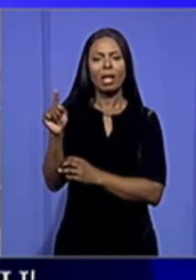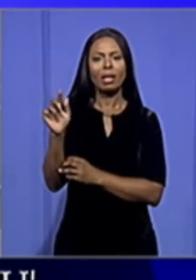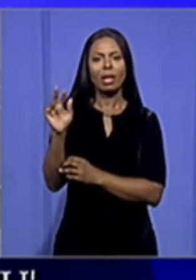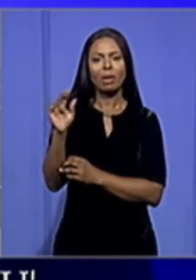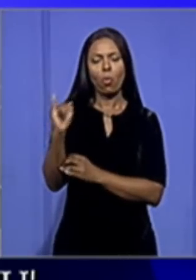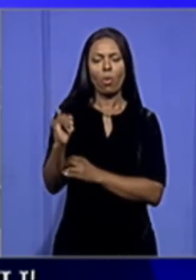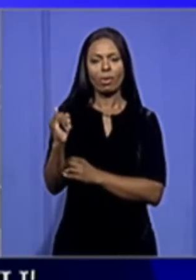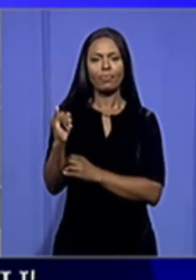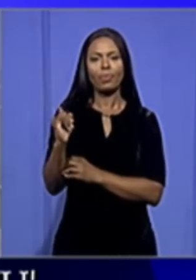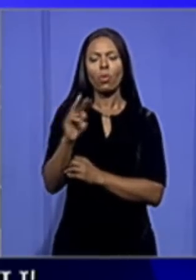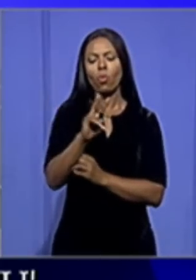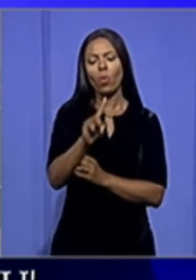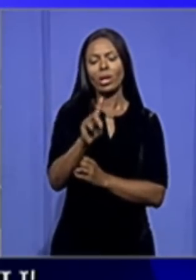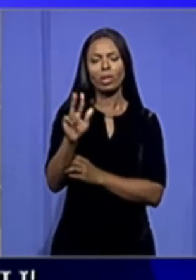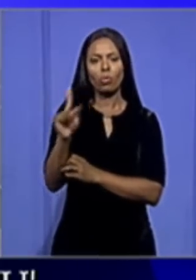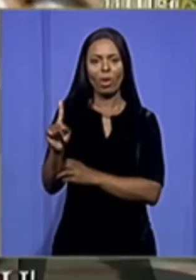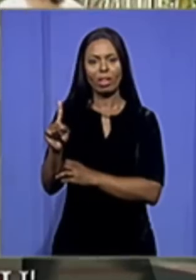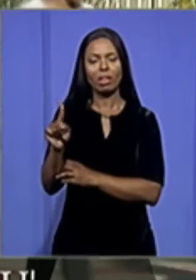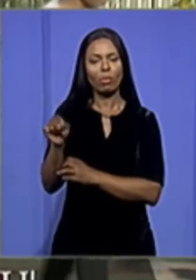181.